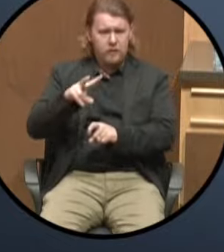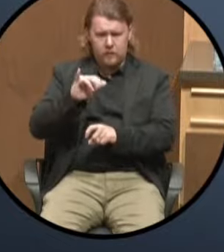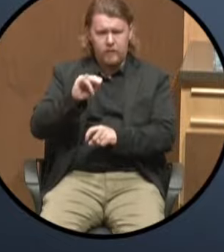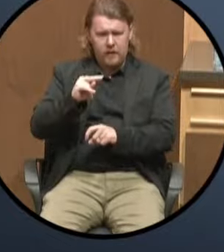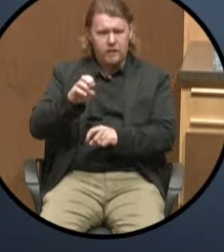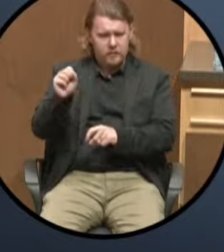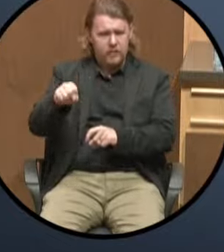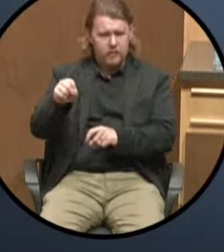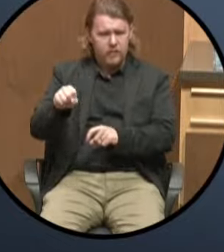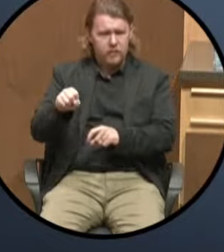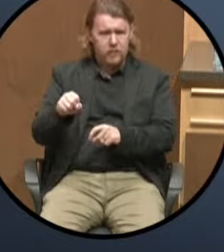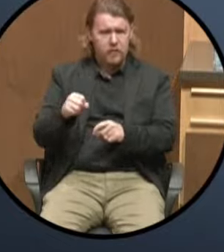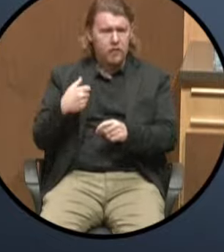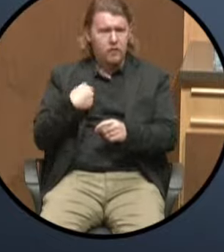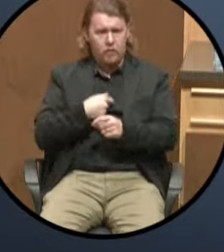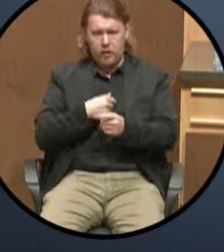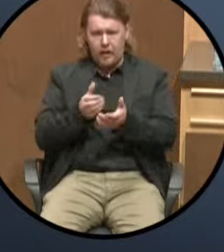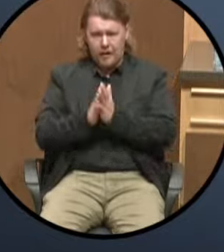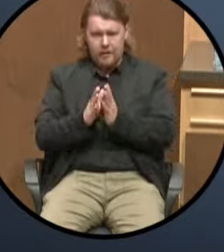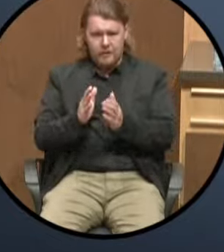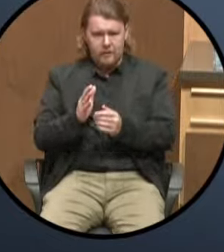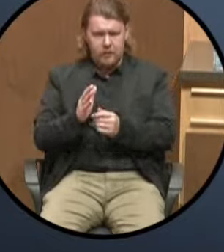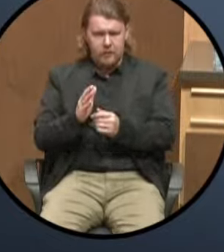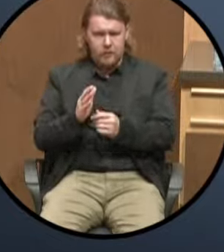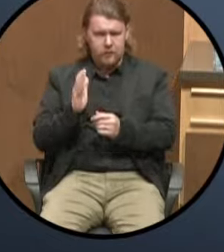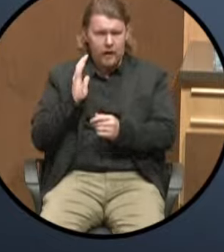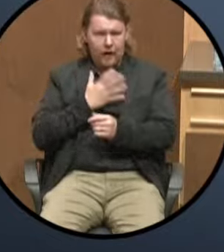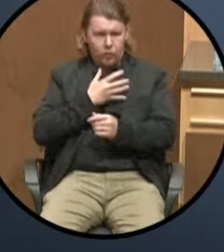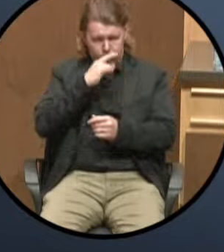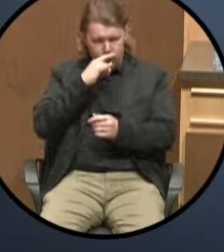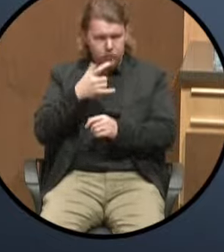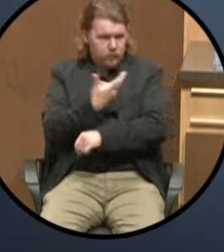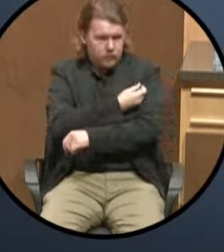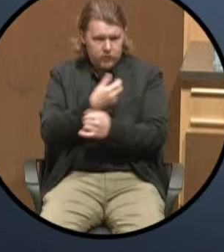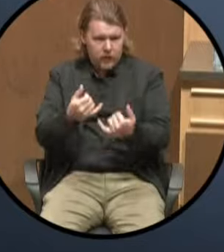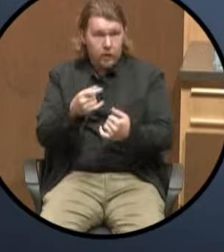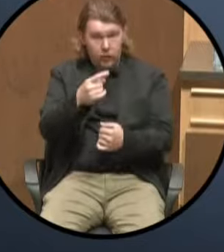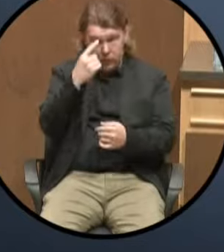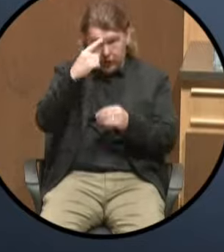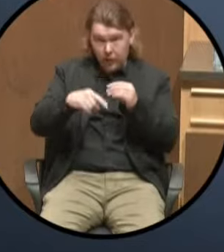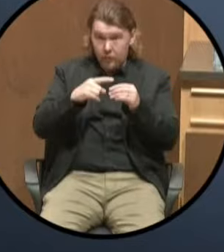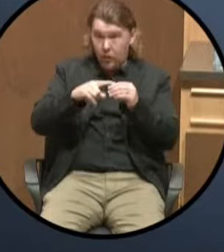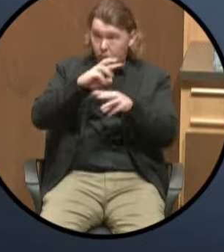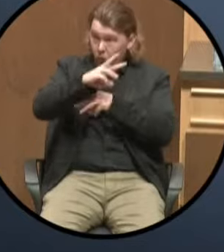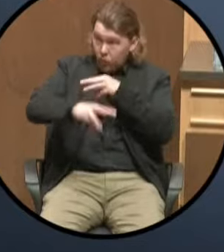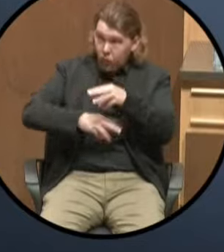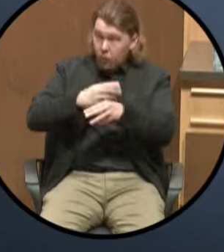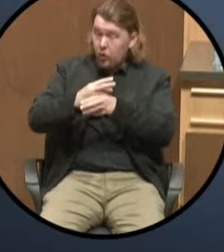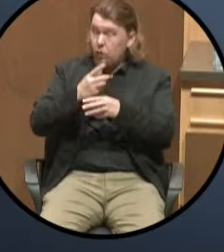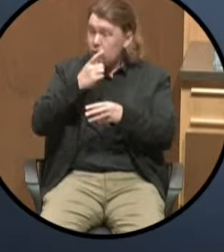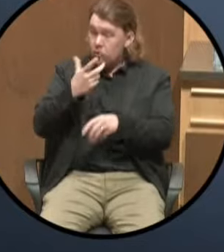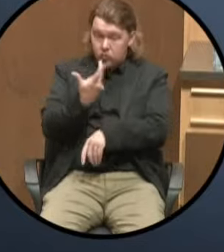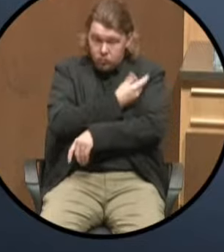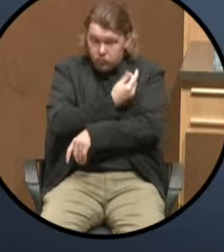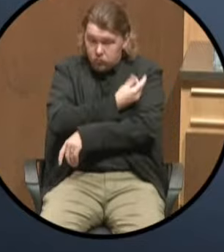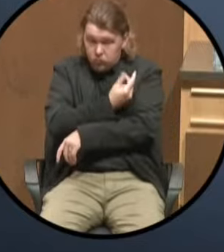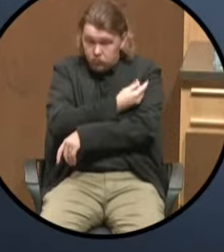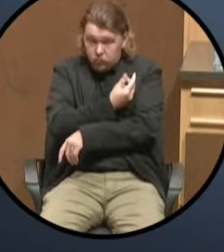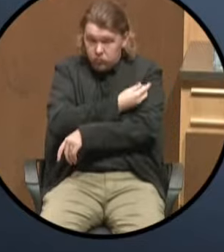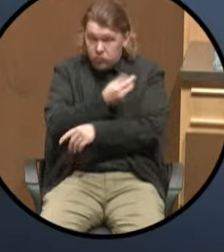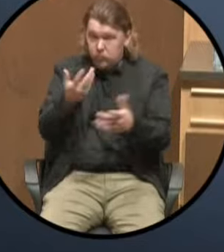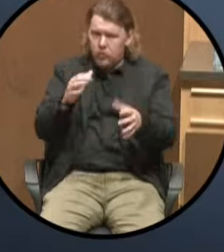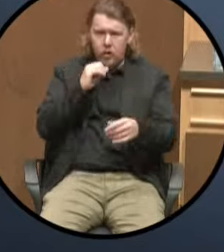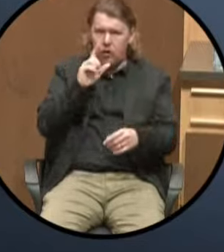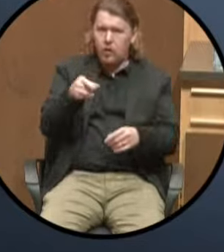asking our children to receive this vaccine, we're talking about a vaccine that if you look at the worldwide number of people who have been vaccinated against COVID, not just in